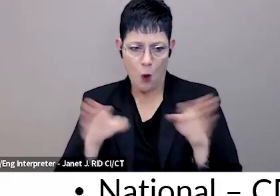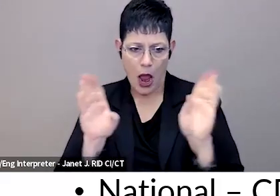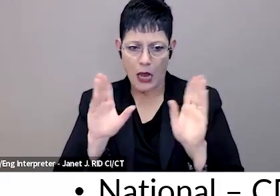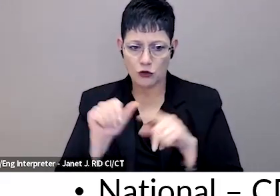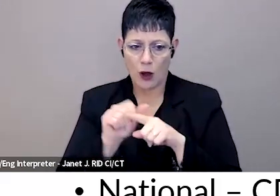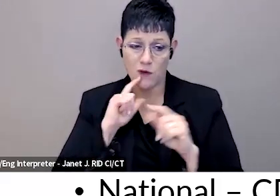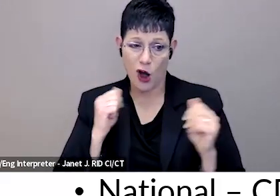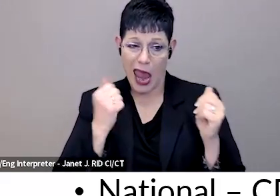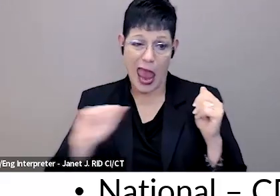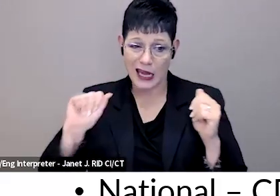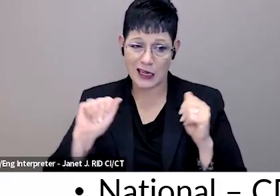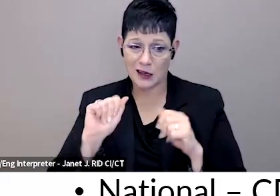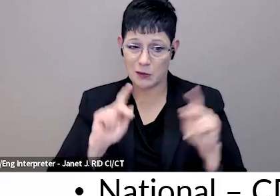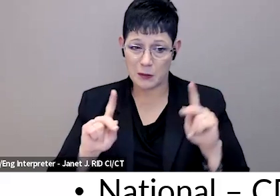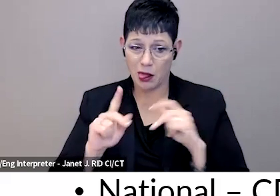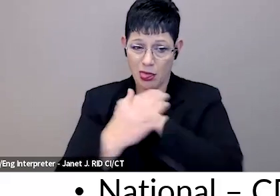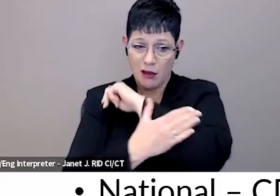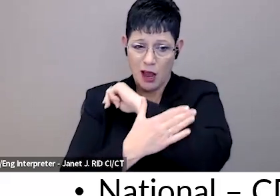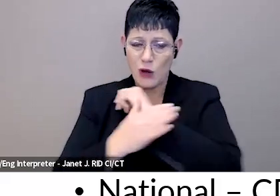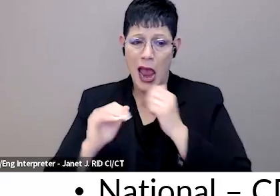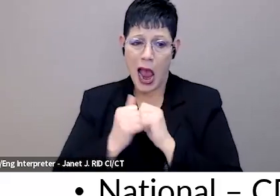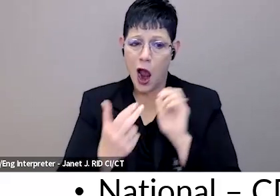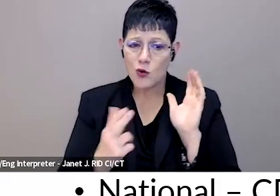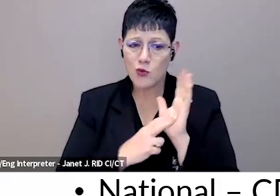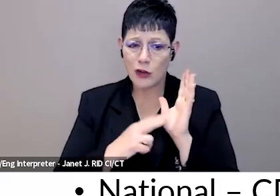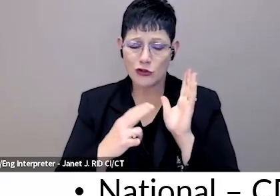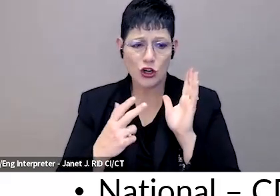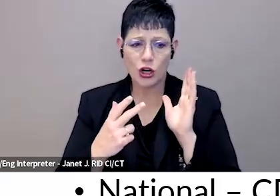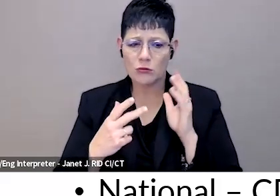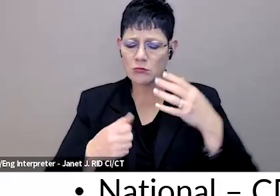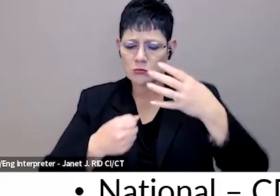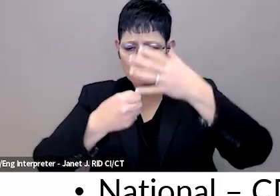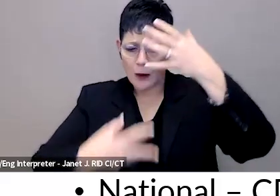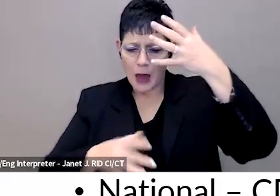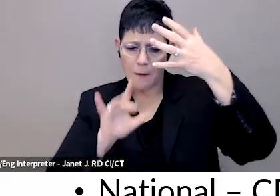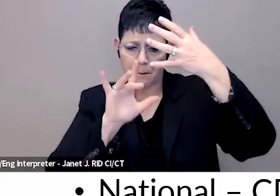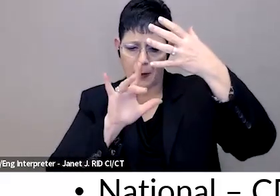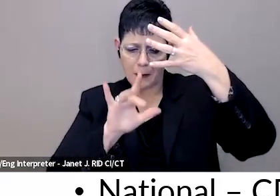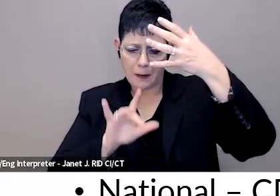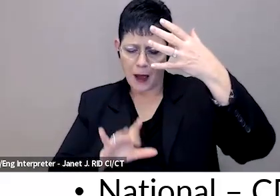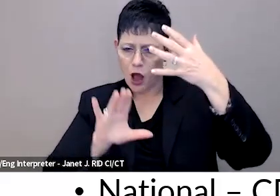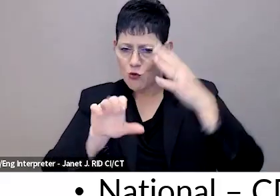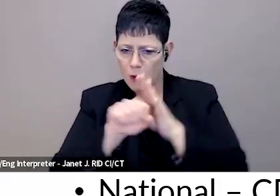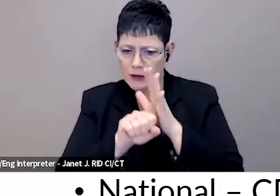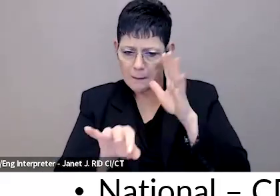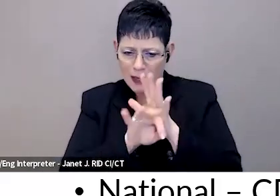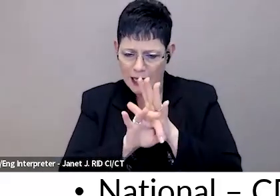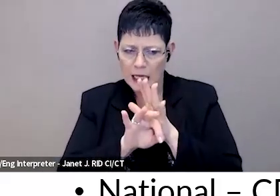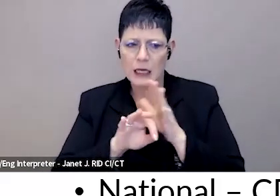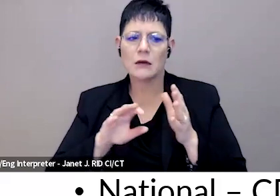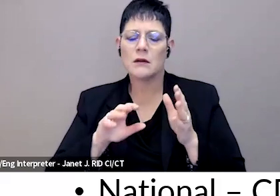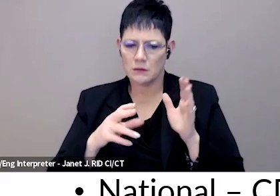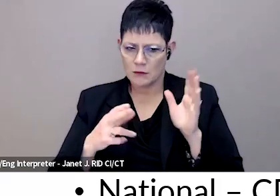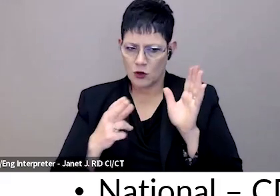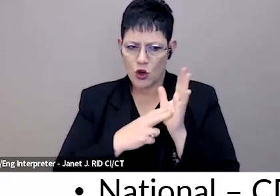take. The registration would be easy. They could add a drop down, pick your state, and that registry would be available for